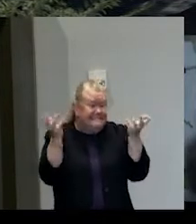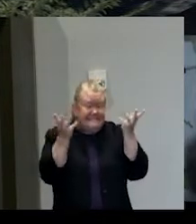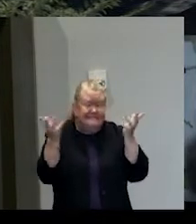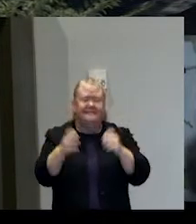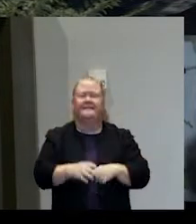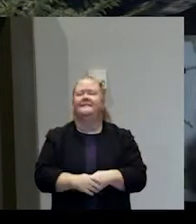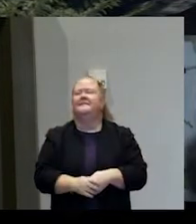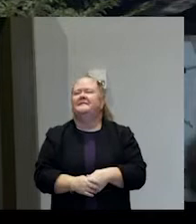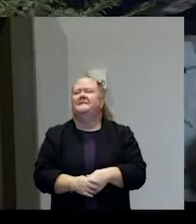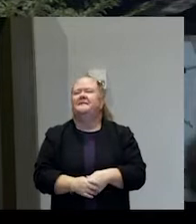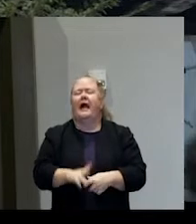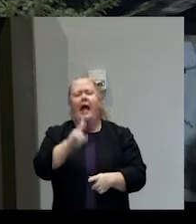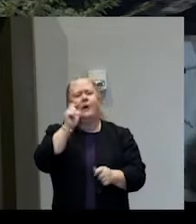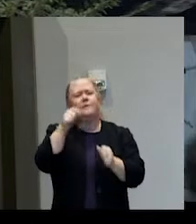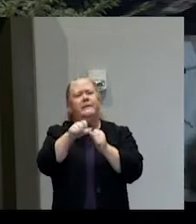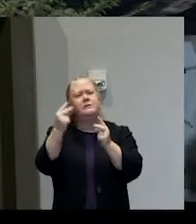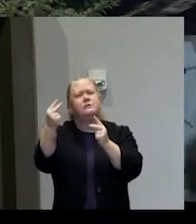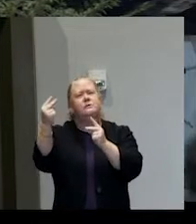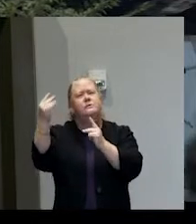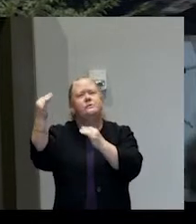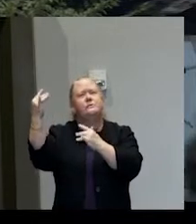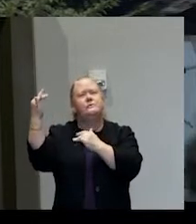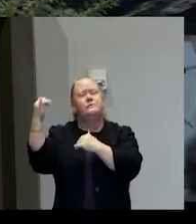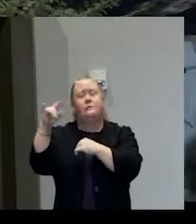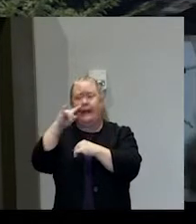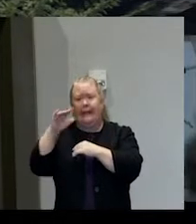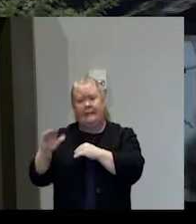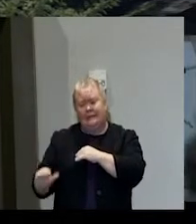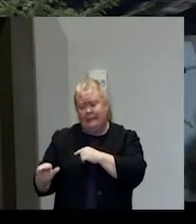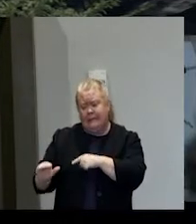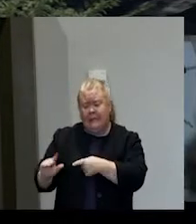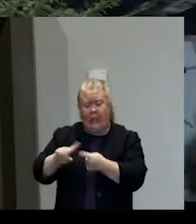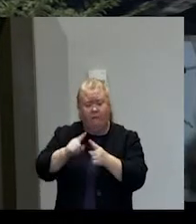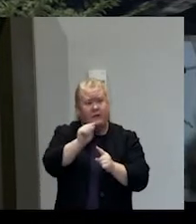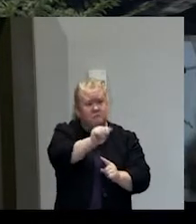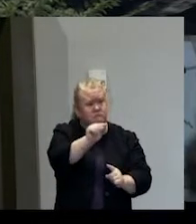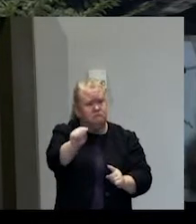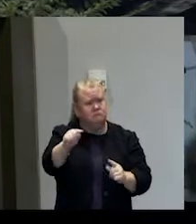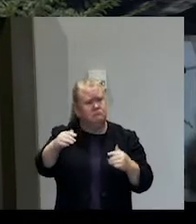And I remember as a kid, I would have friends that,